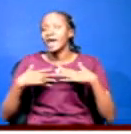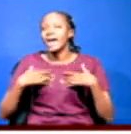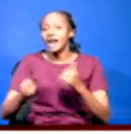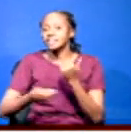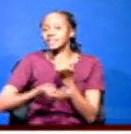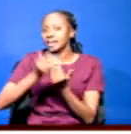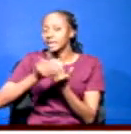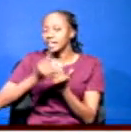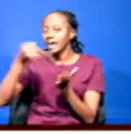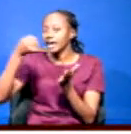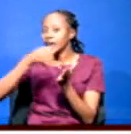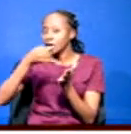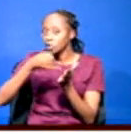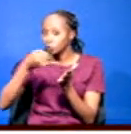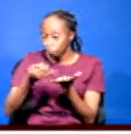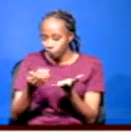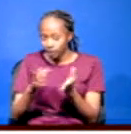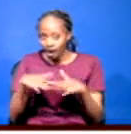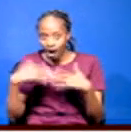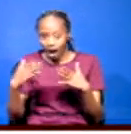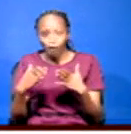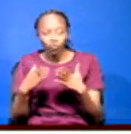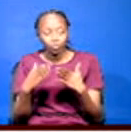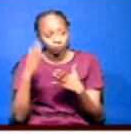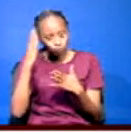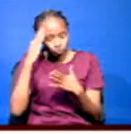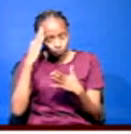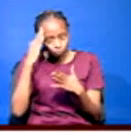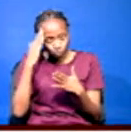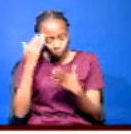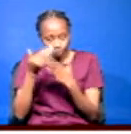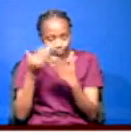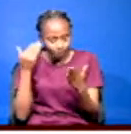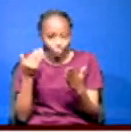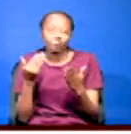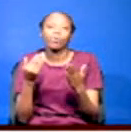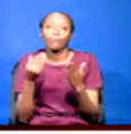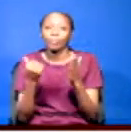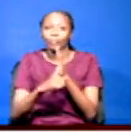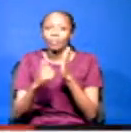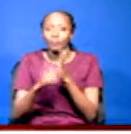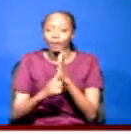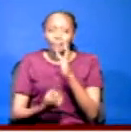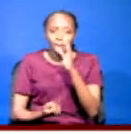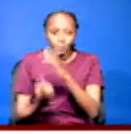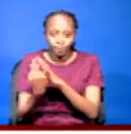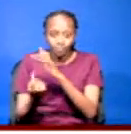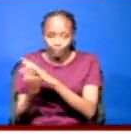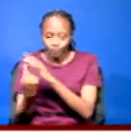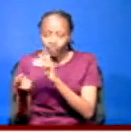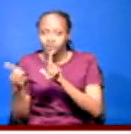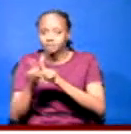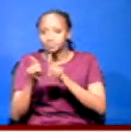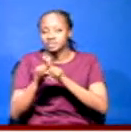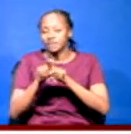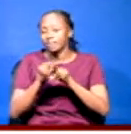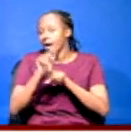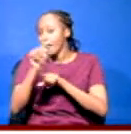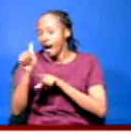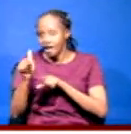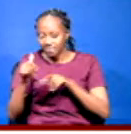includes mainstreaming pandemic preparedness and response investments with robust contributions to the health